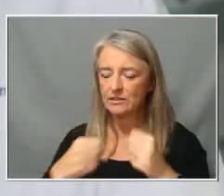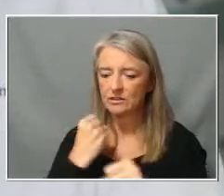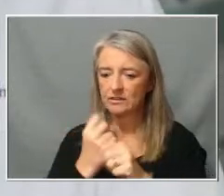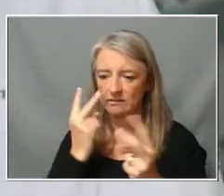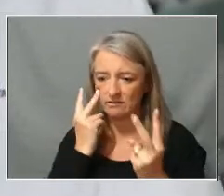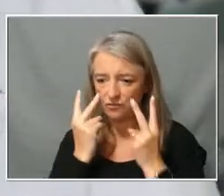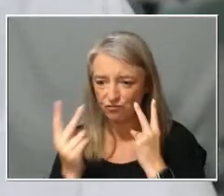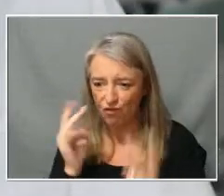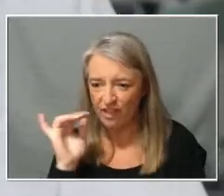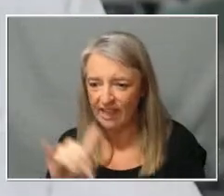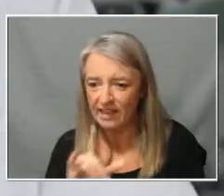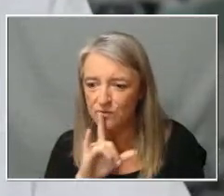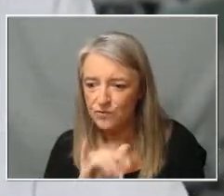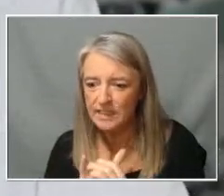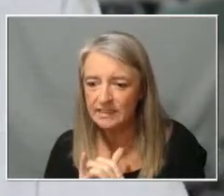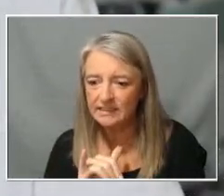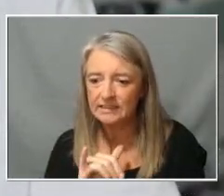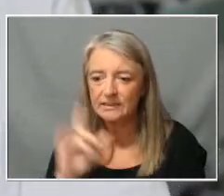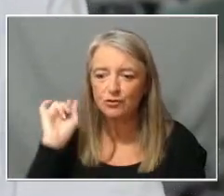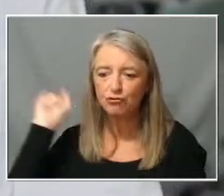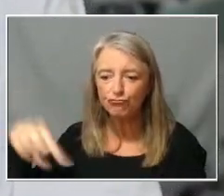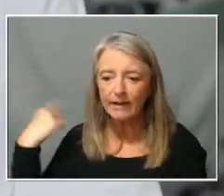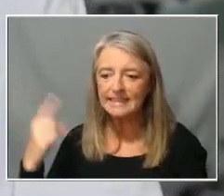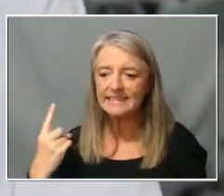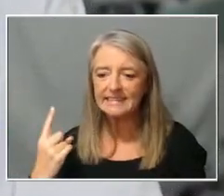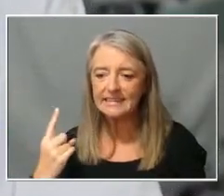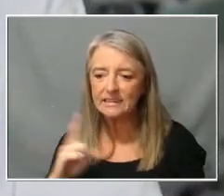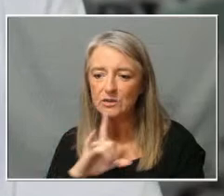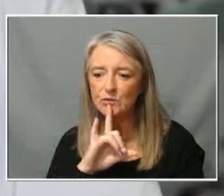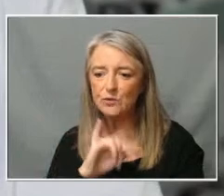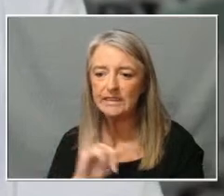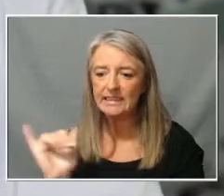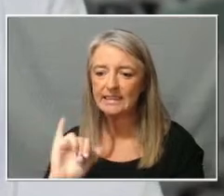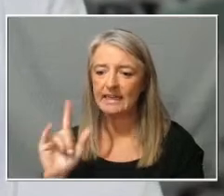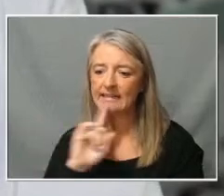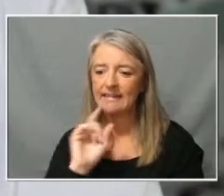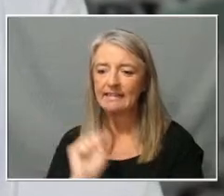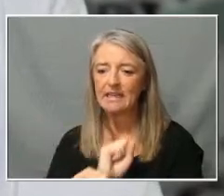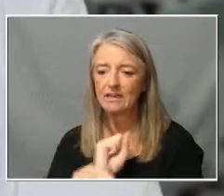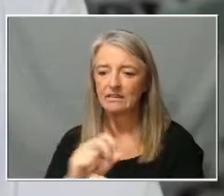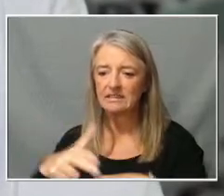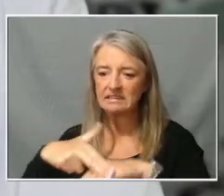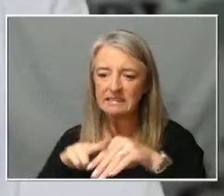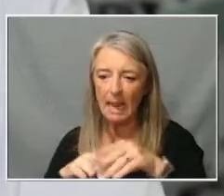like, that's crazy. I mean, it was literally duct taped together.